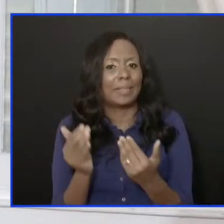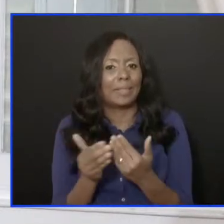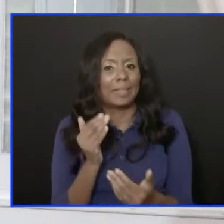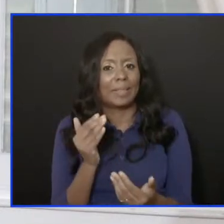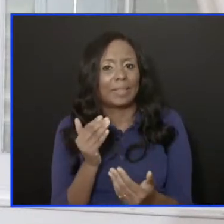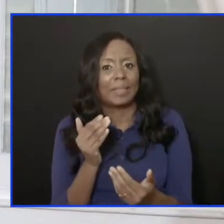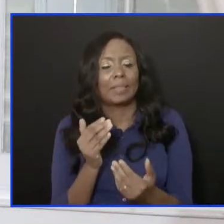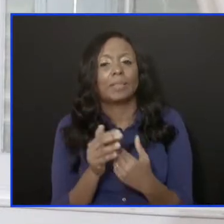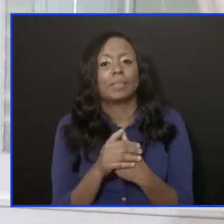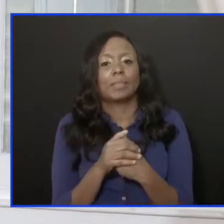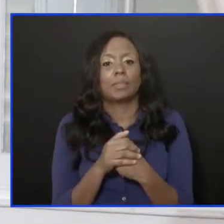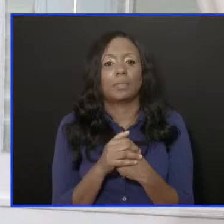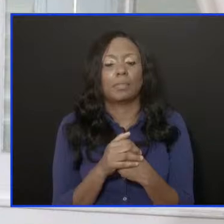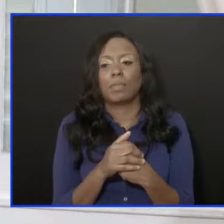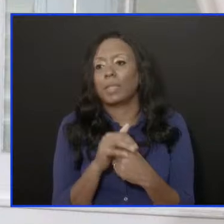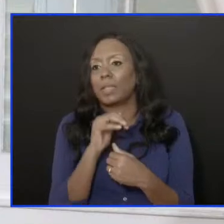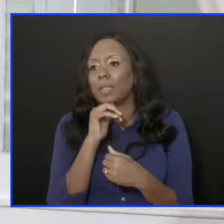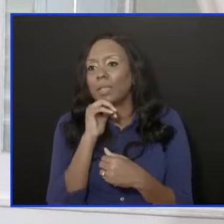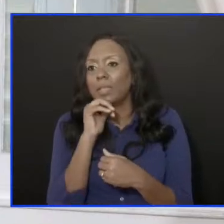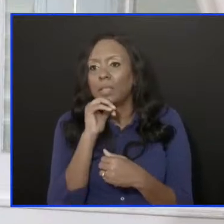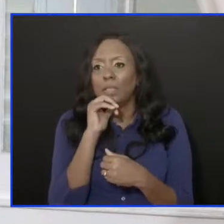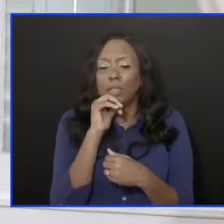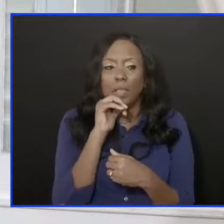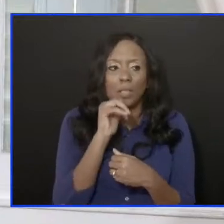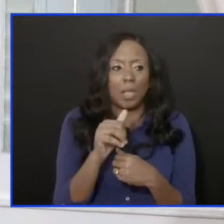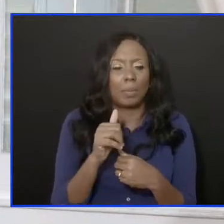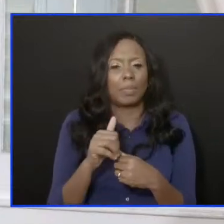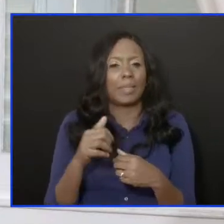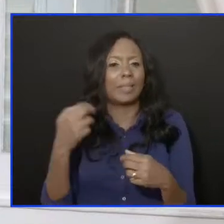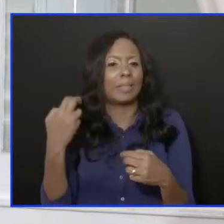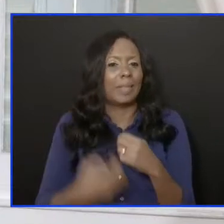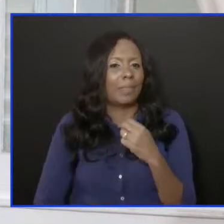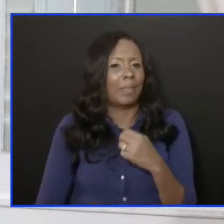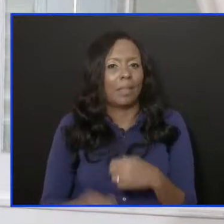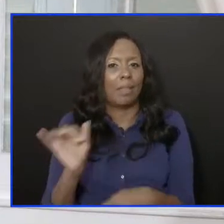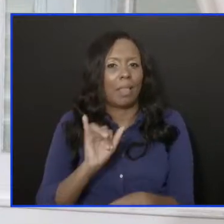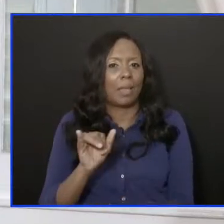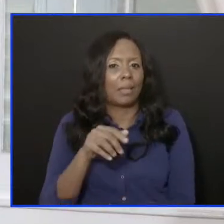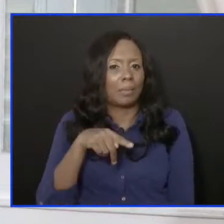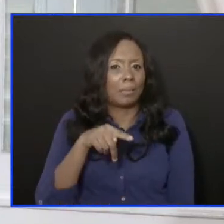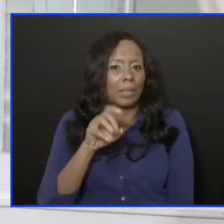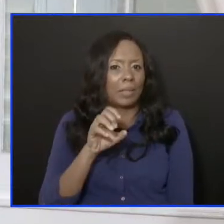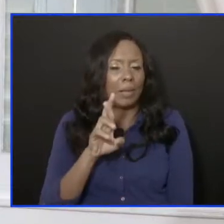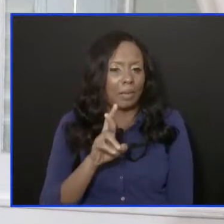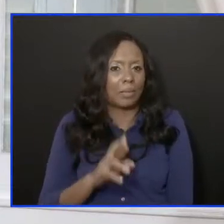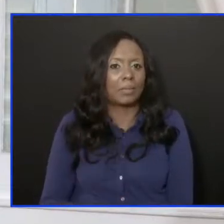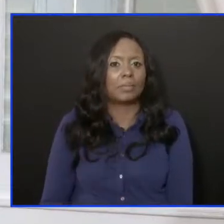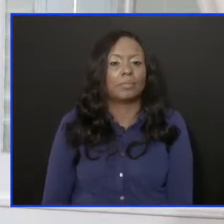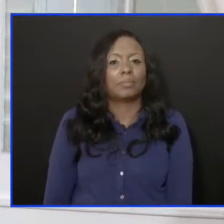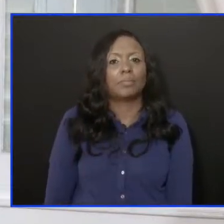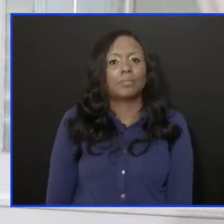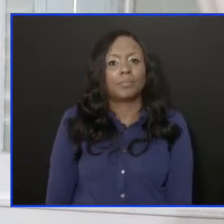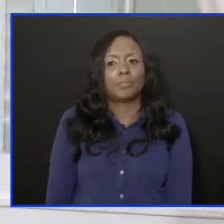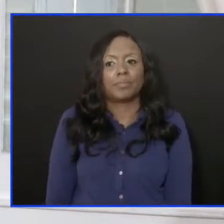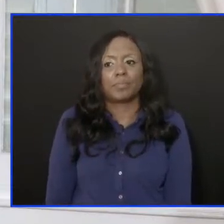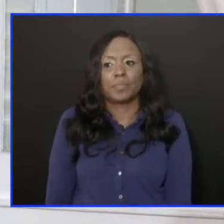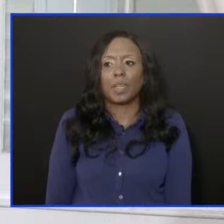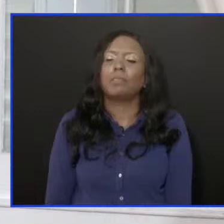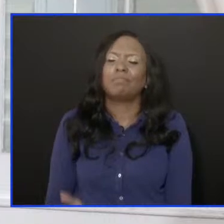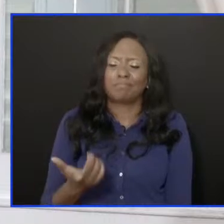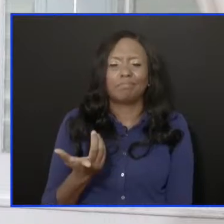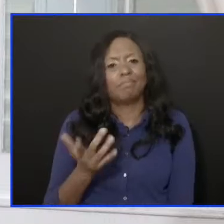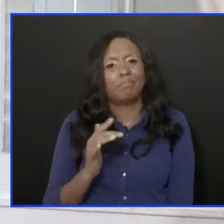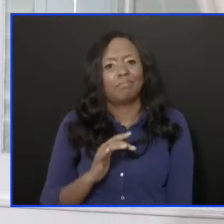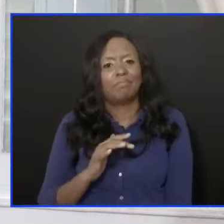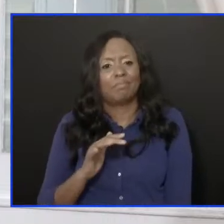as invasive as the PCR tests. So those are the things that I wanted to report in